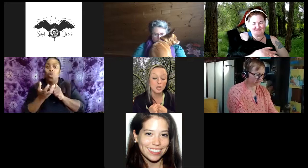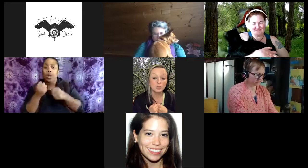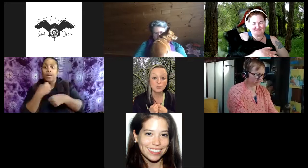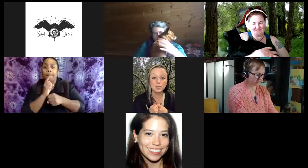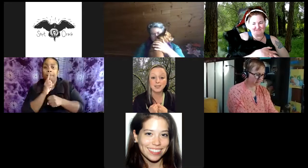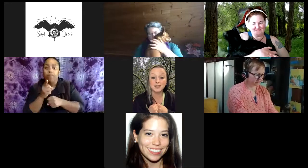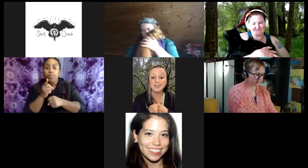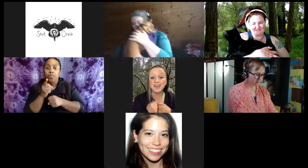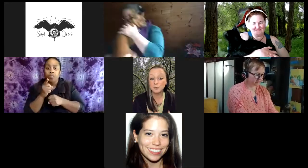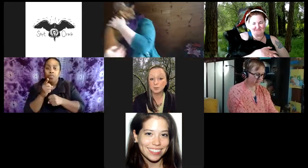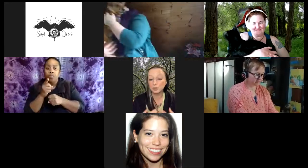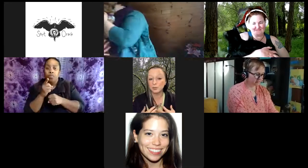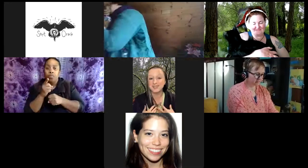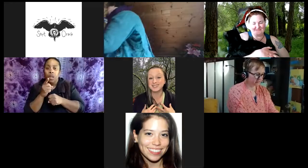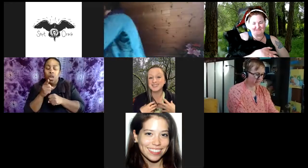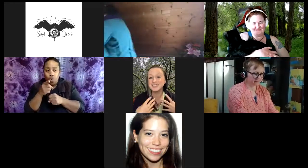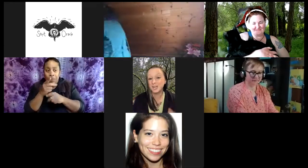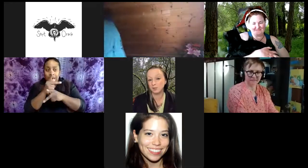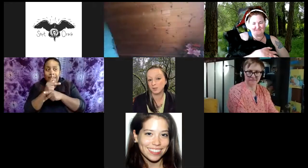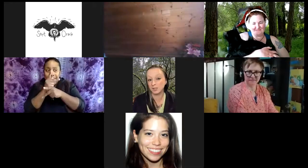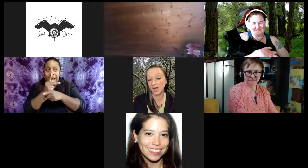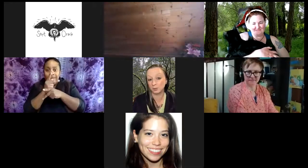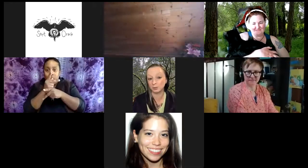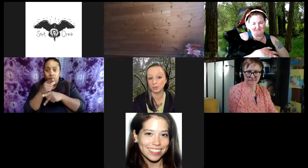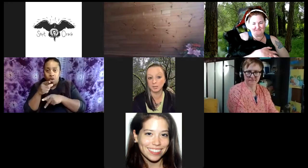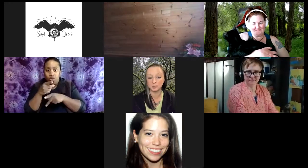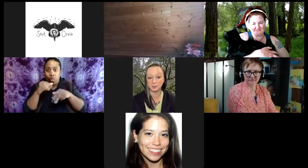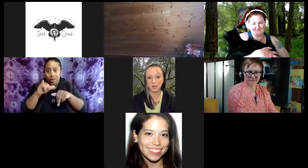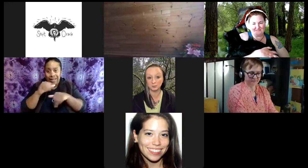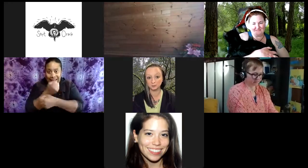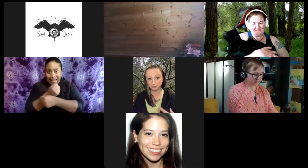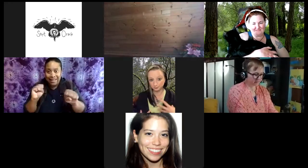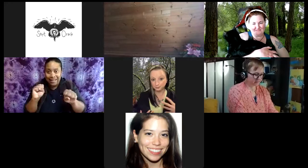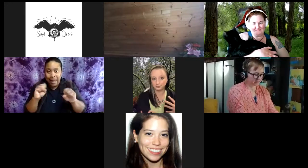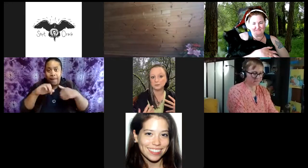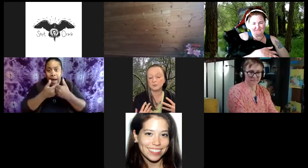you're being careful and you're being safe in how you're learning as well.